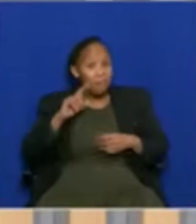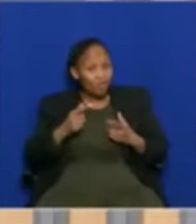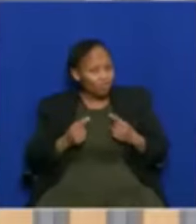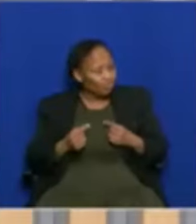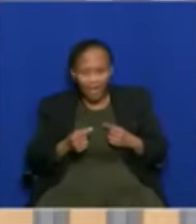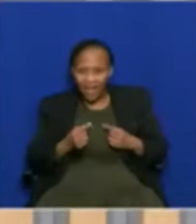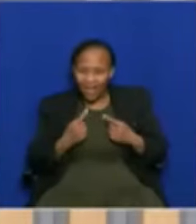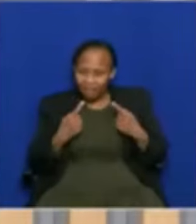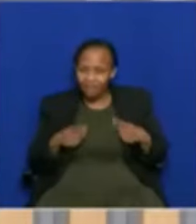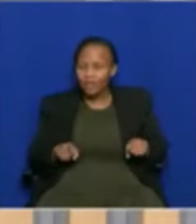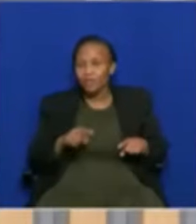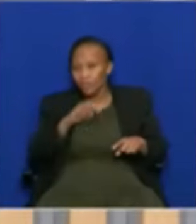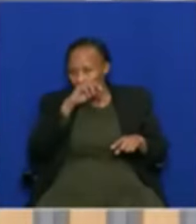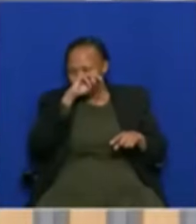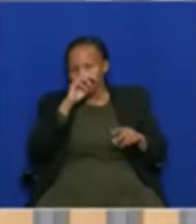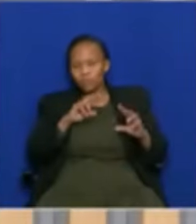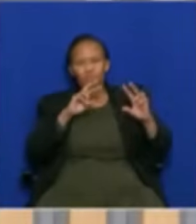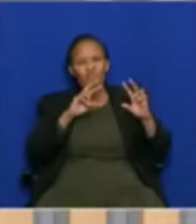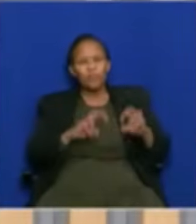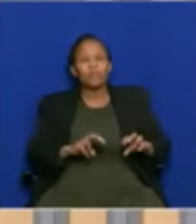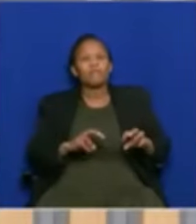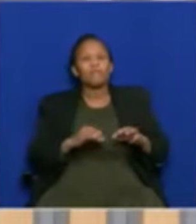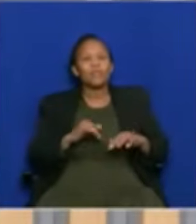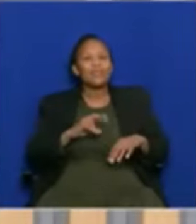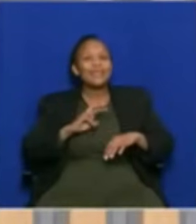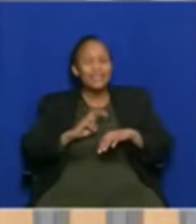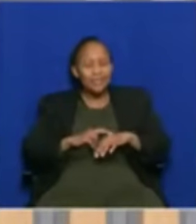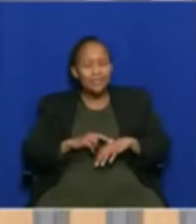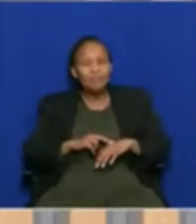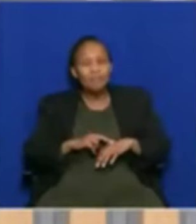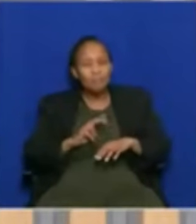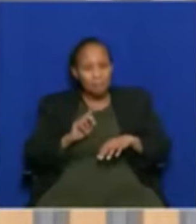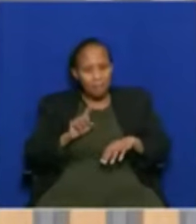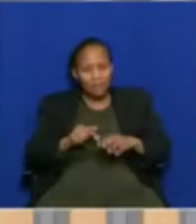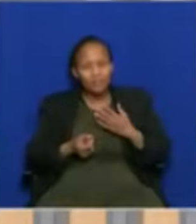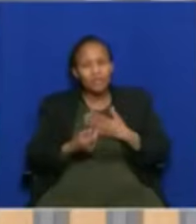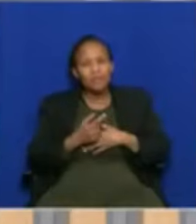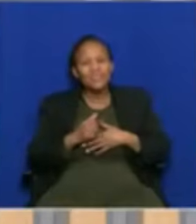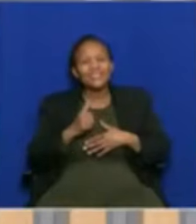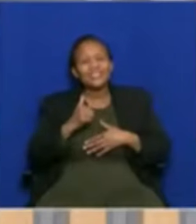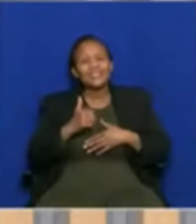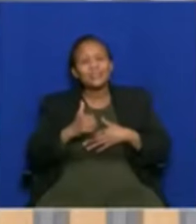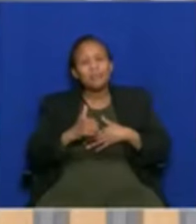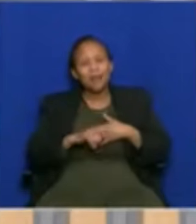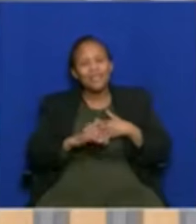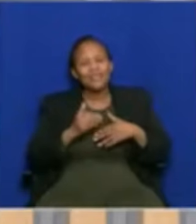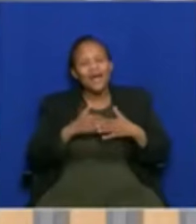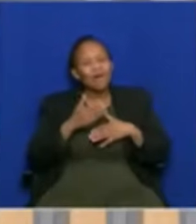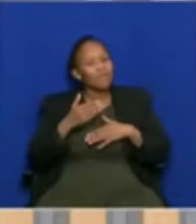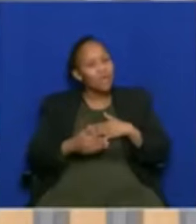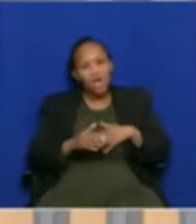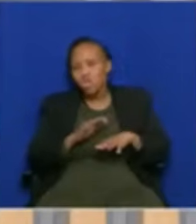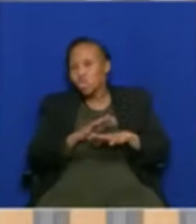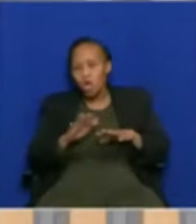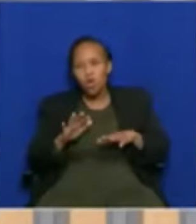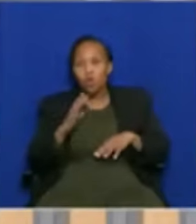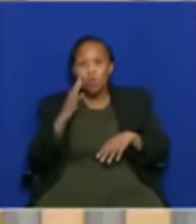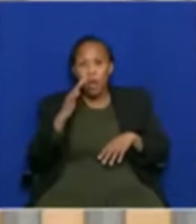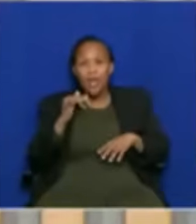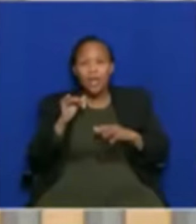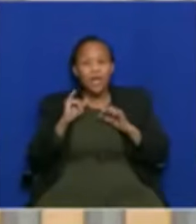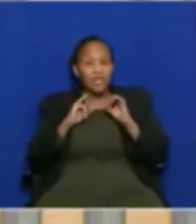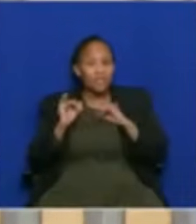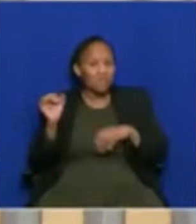required within 6 months of appointment, not before you come for an interview. Exactly, Chair. As I said initially